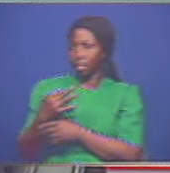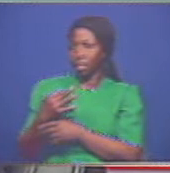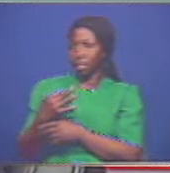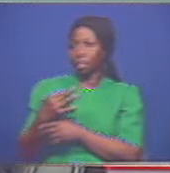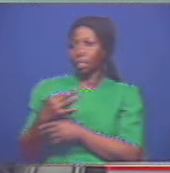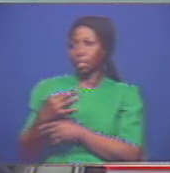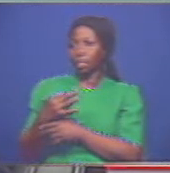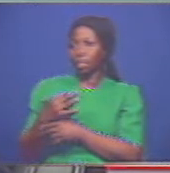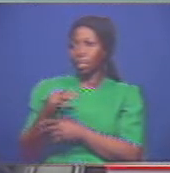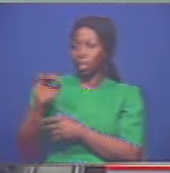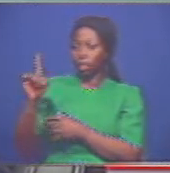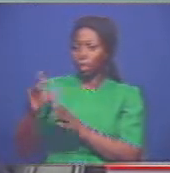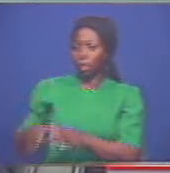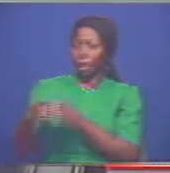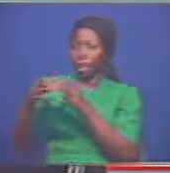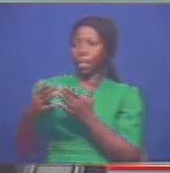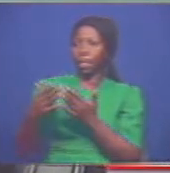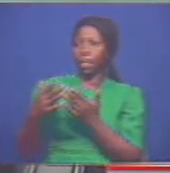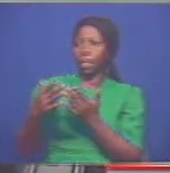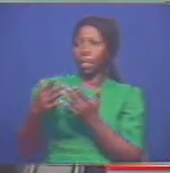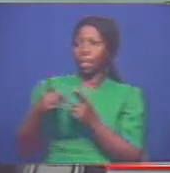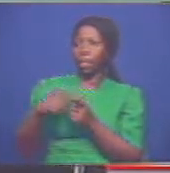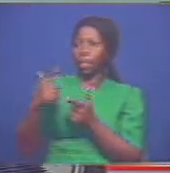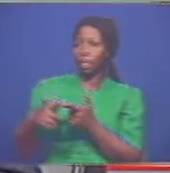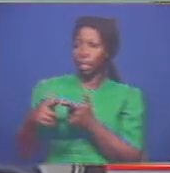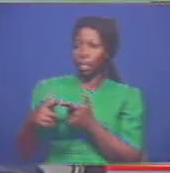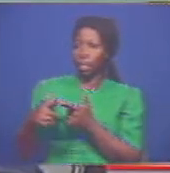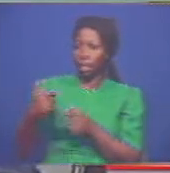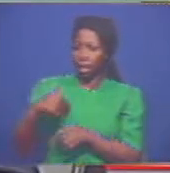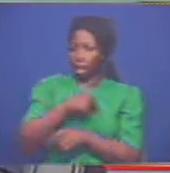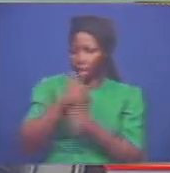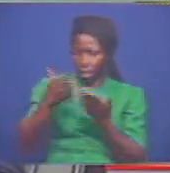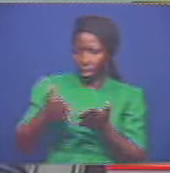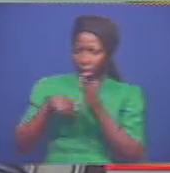300 shillings, yeah. Per bag. And us here in Kenya,